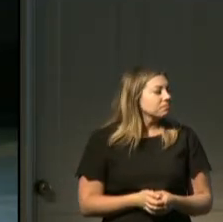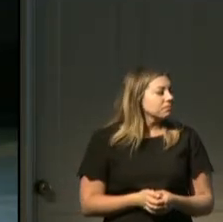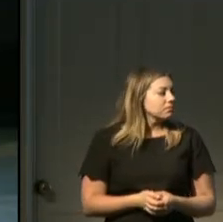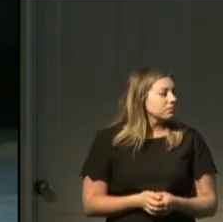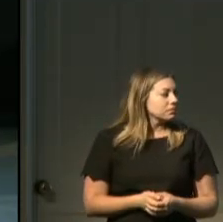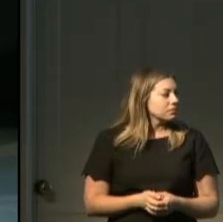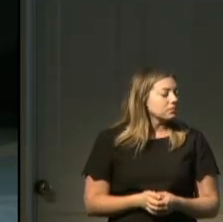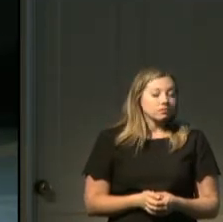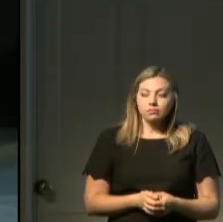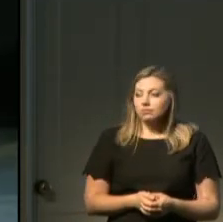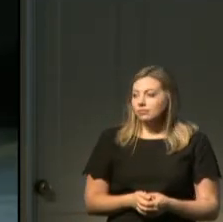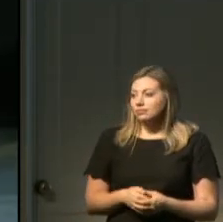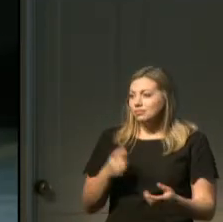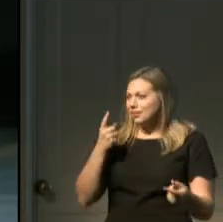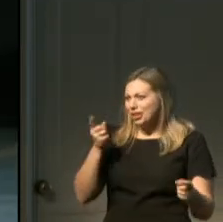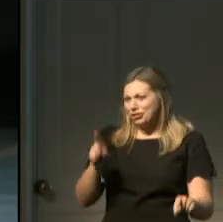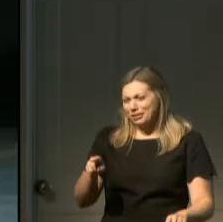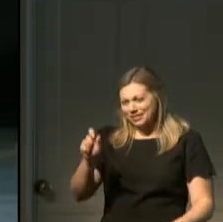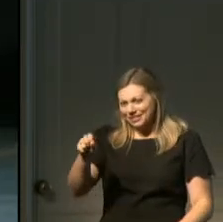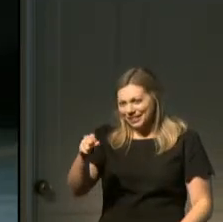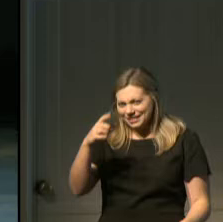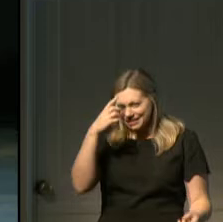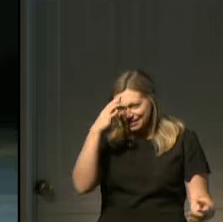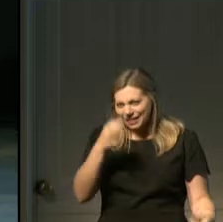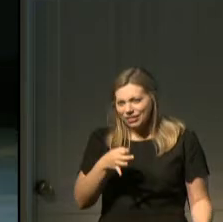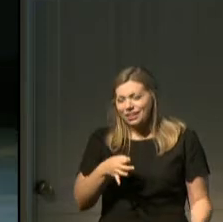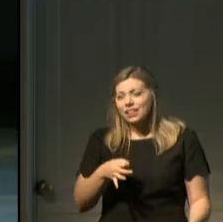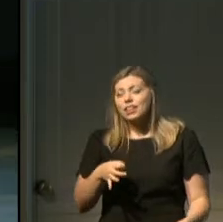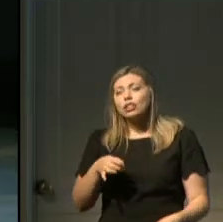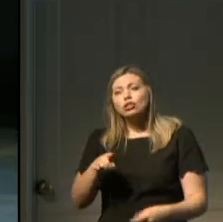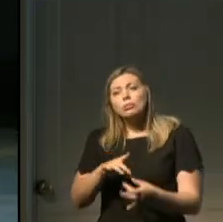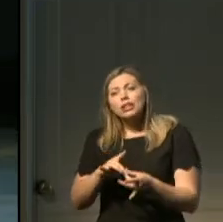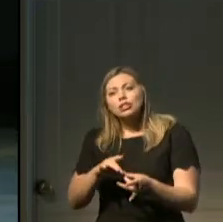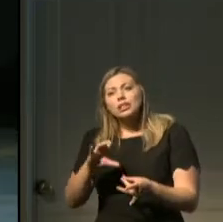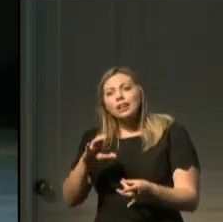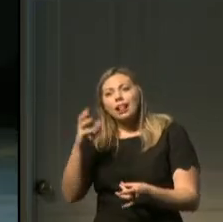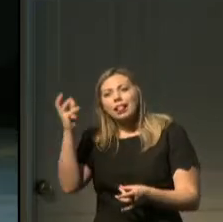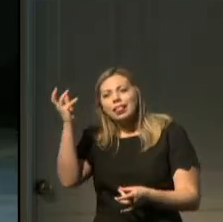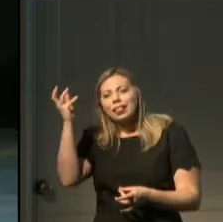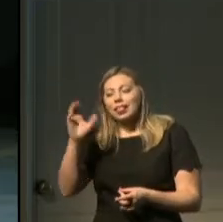I agree with that absolutely. You mentioned the cloud. I think the cloud is helpful at